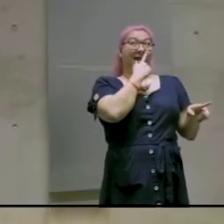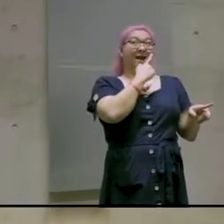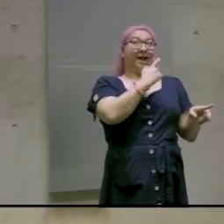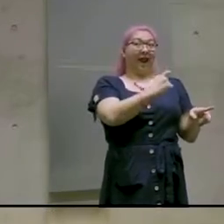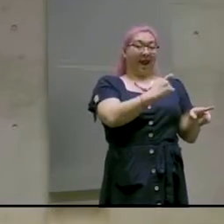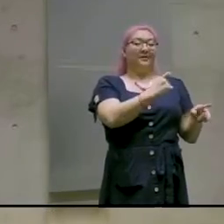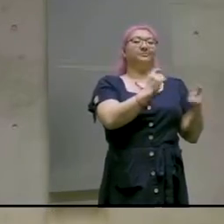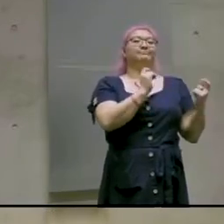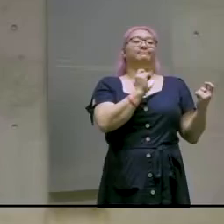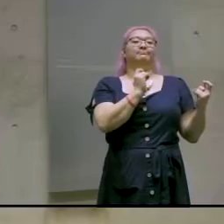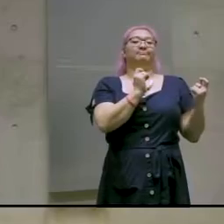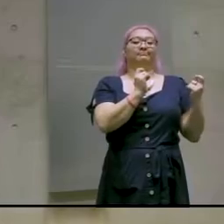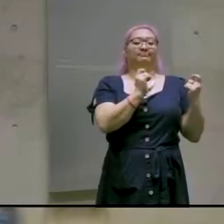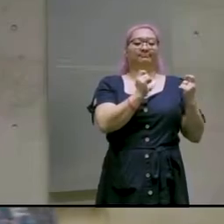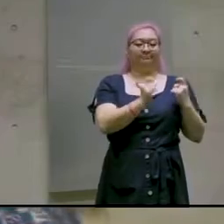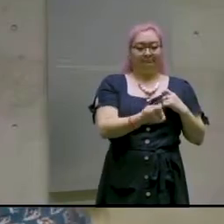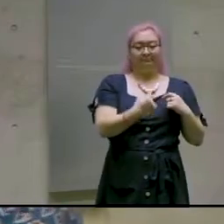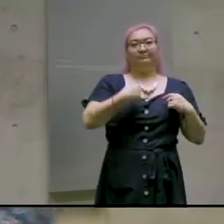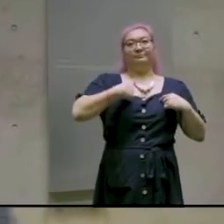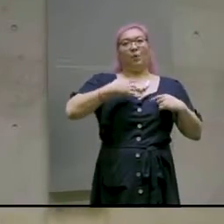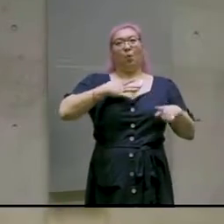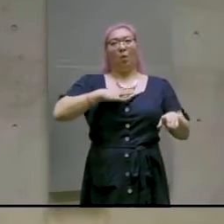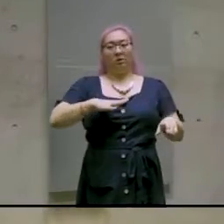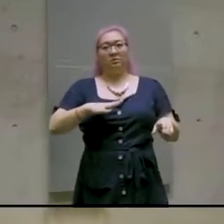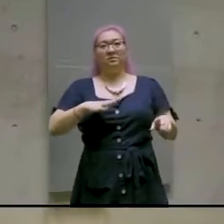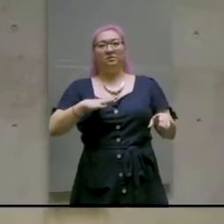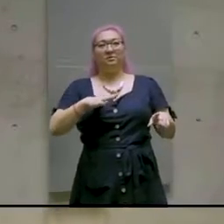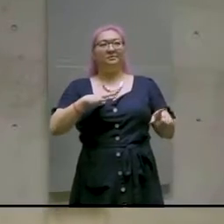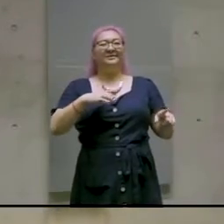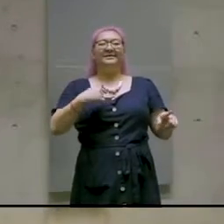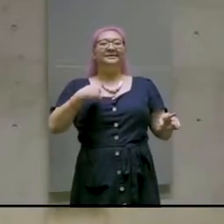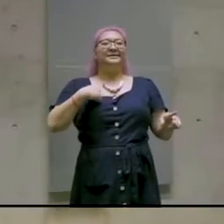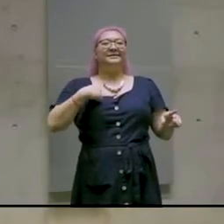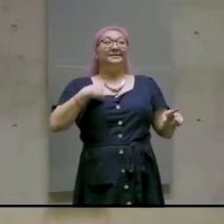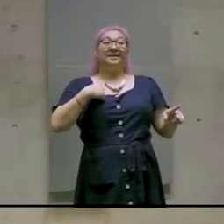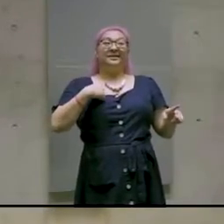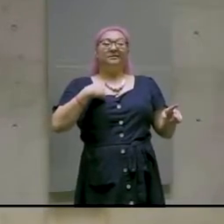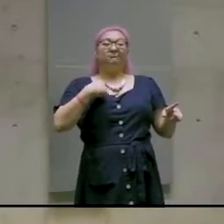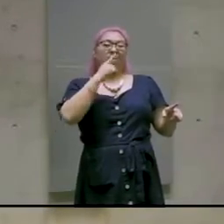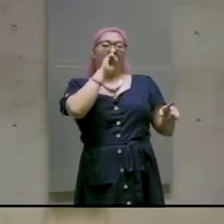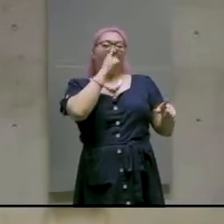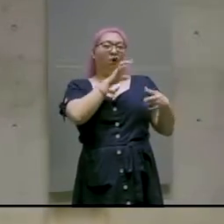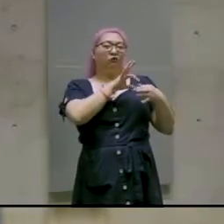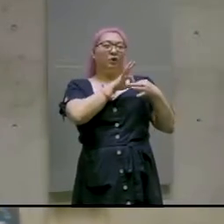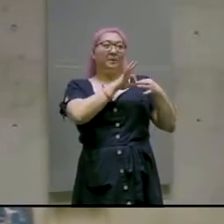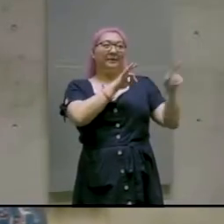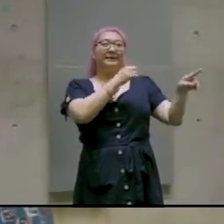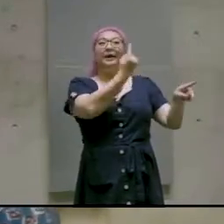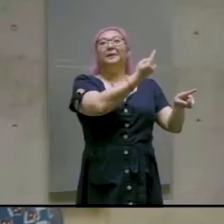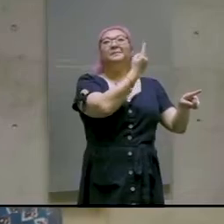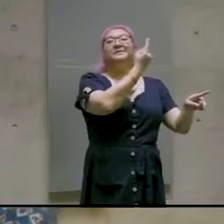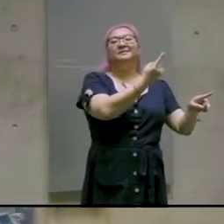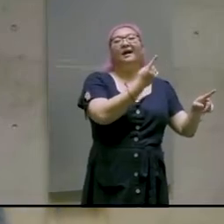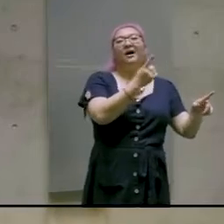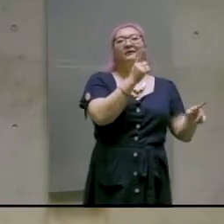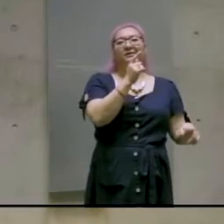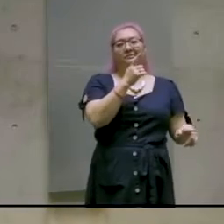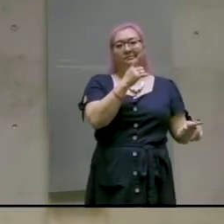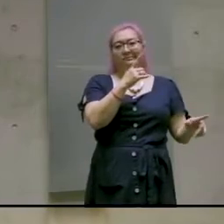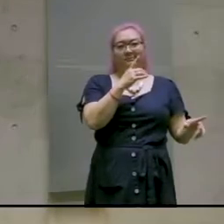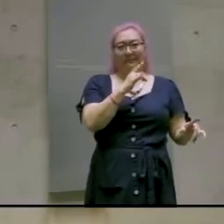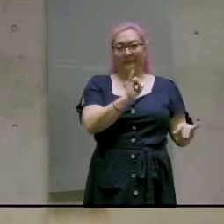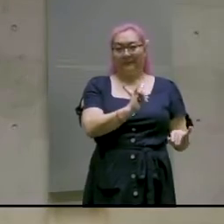story about romancing him specifically. He's quite a bad priest. He is tempted by hell. Hell is a literal place in the